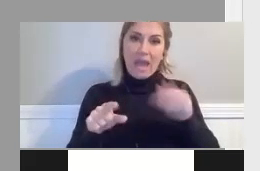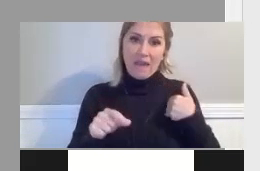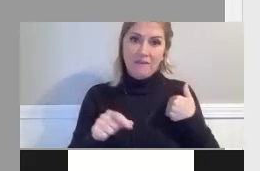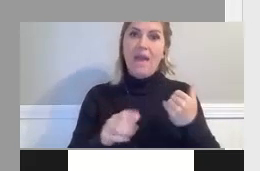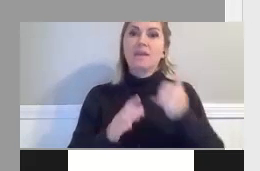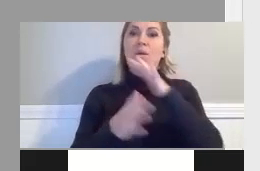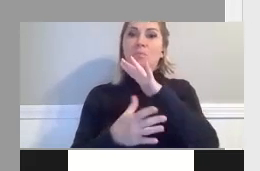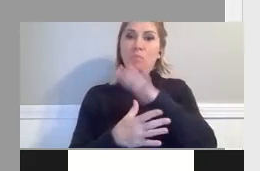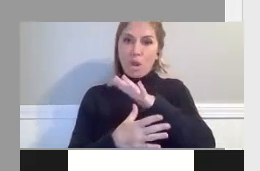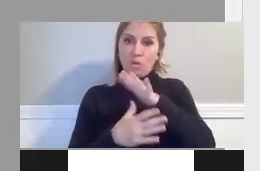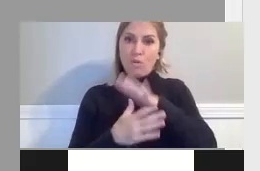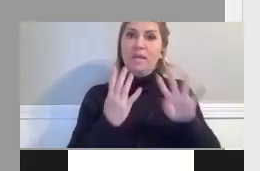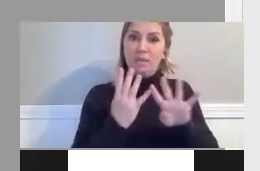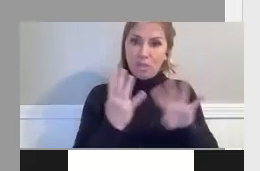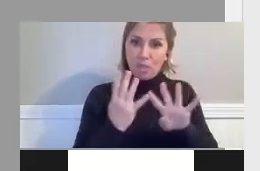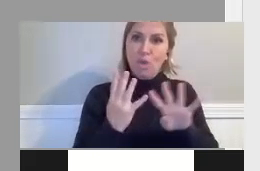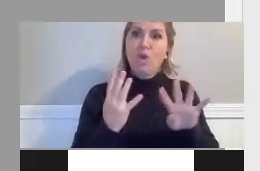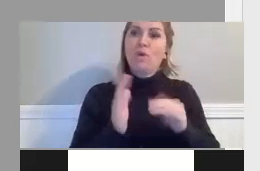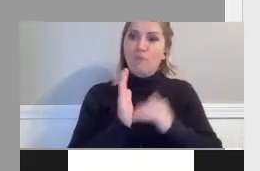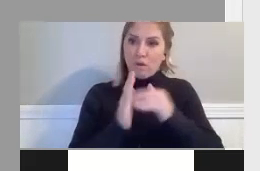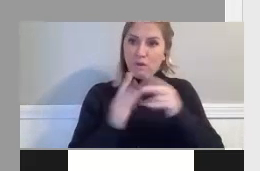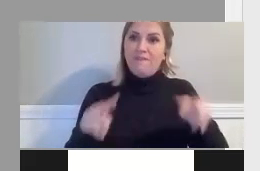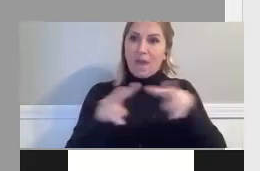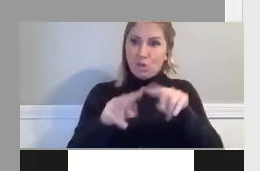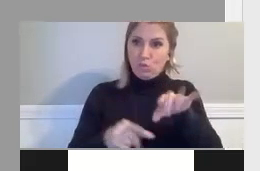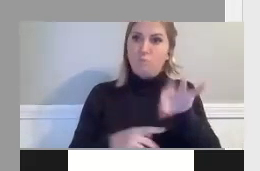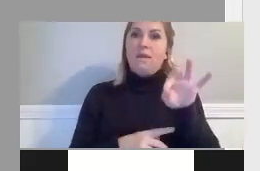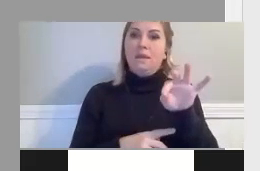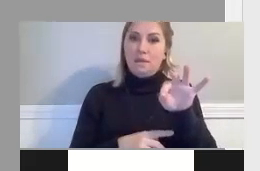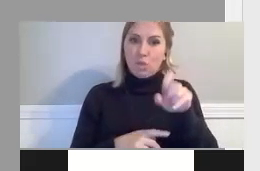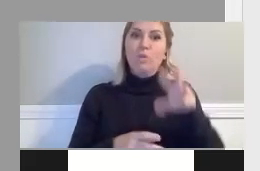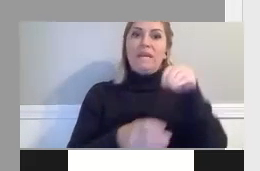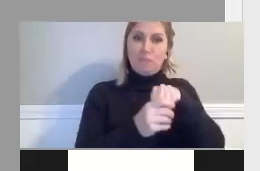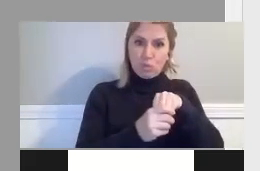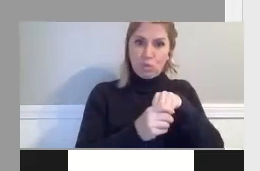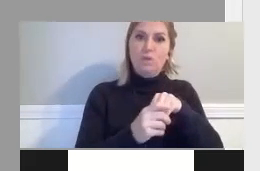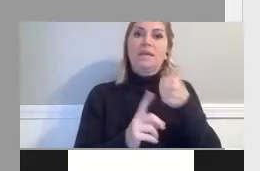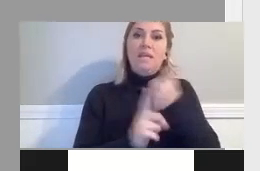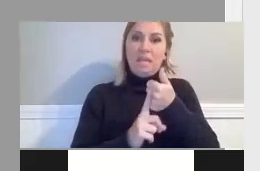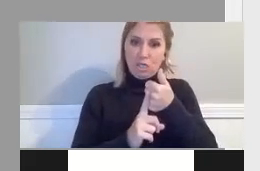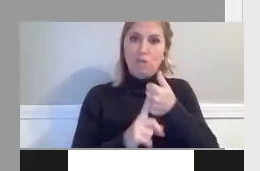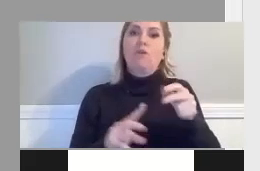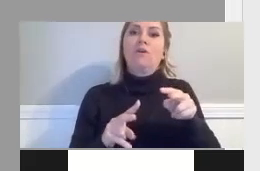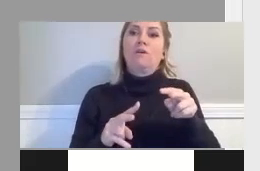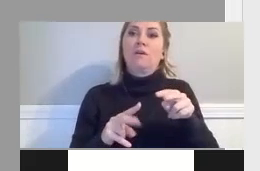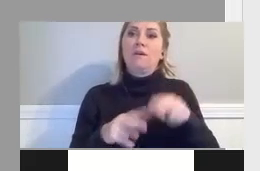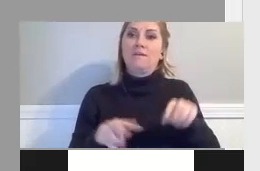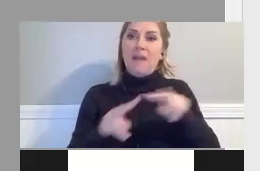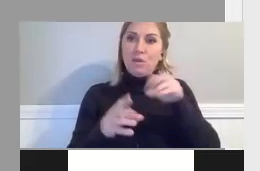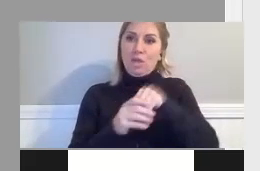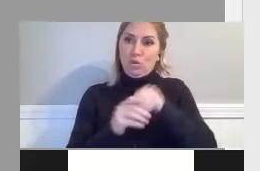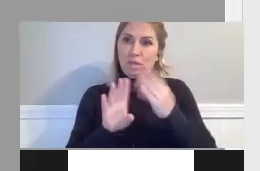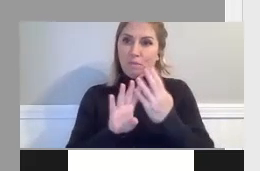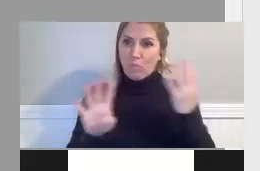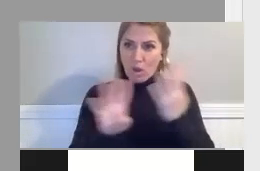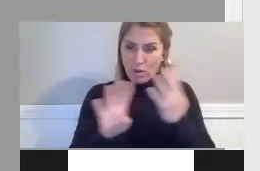the frequency values. You pick, so you insert every frequency value to your priority queue, and